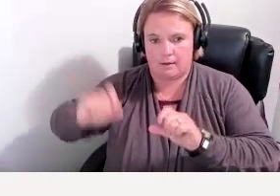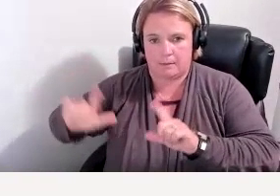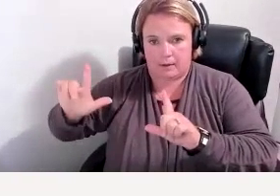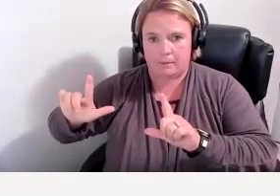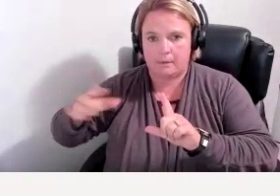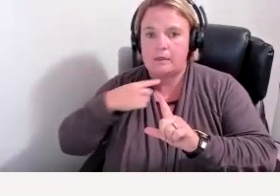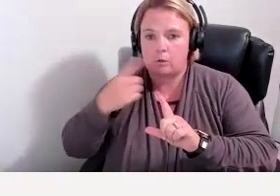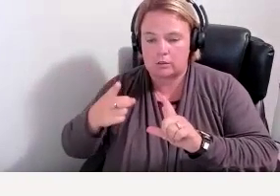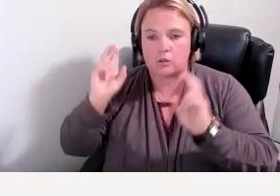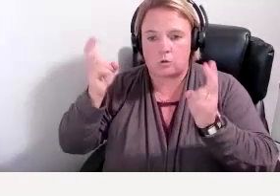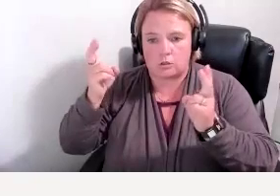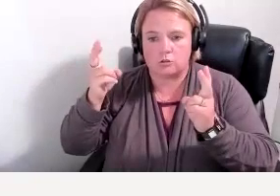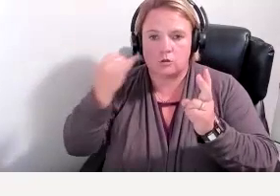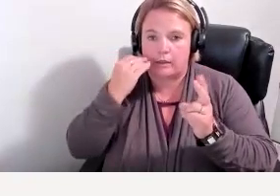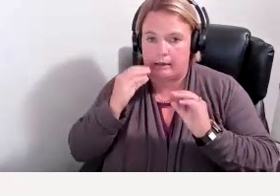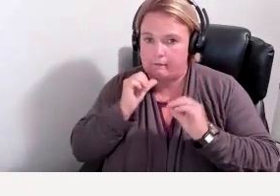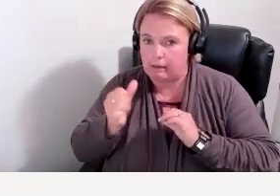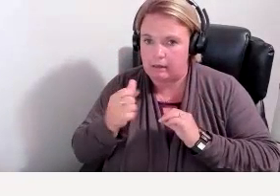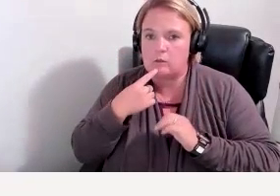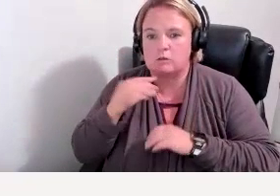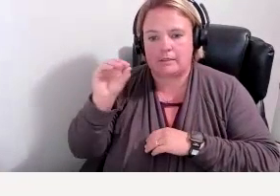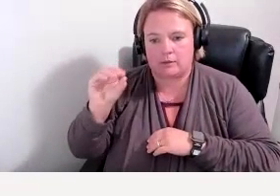any issues. If not, then it'll just say 00.